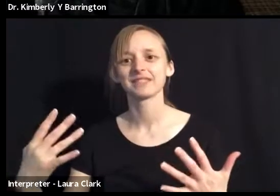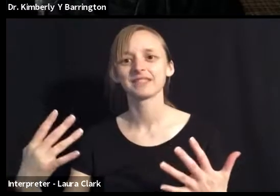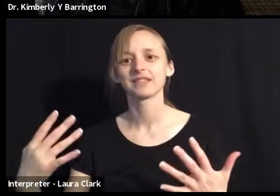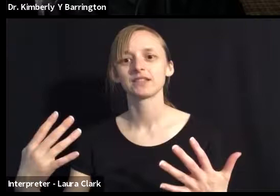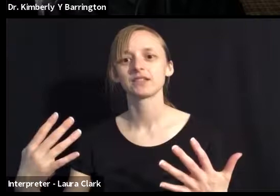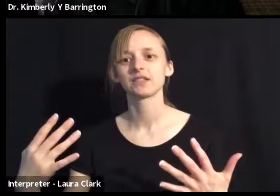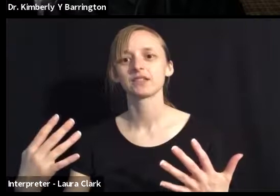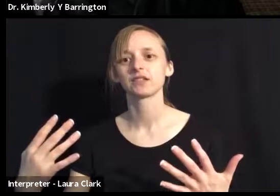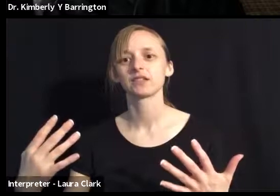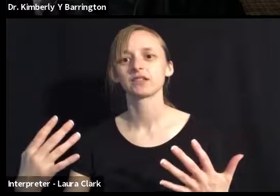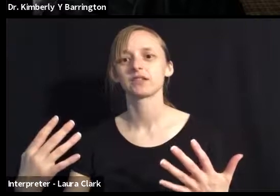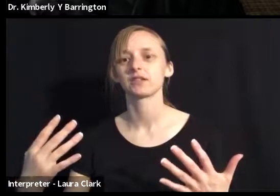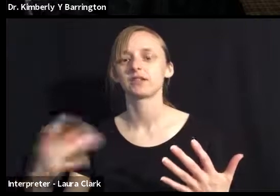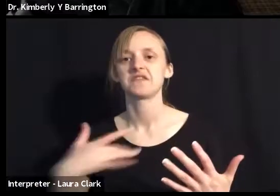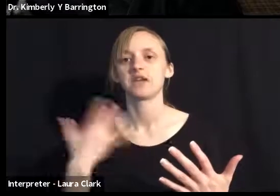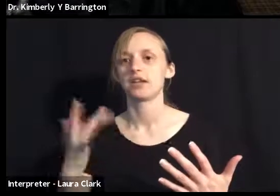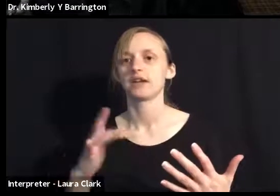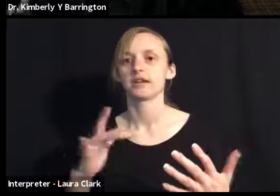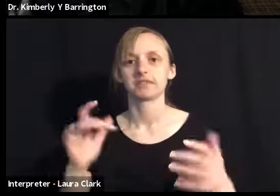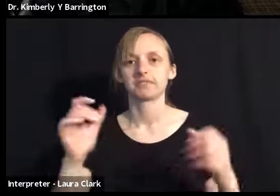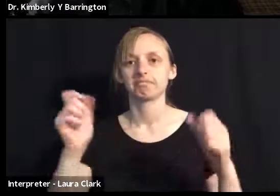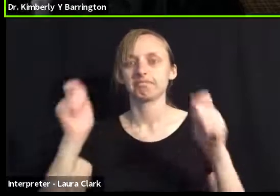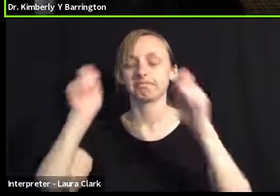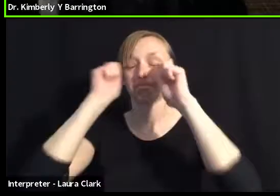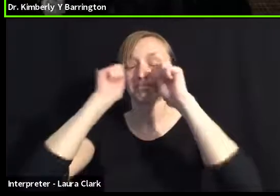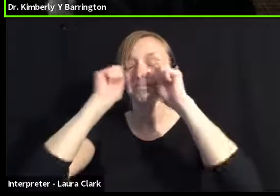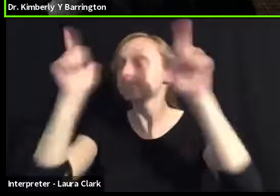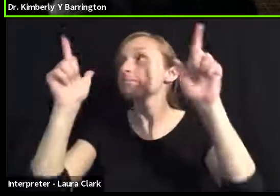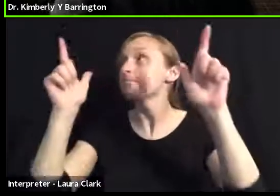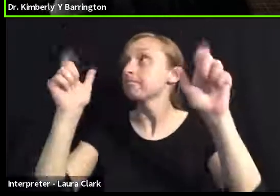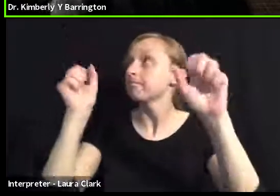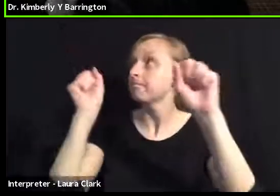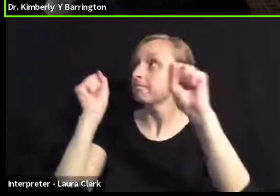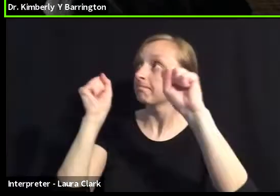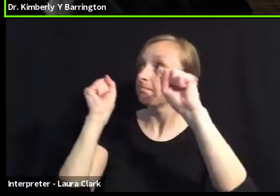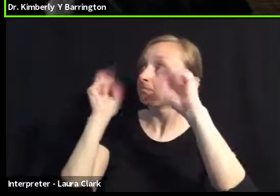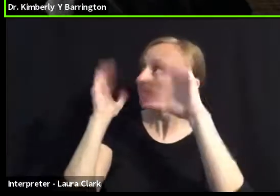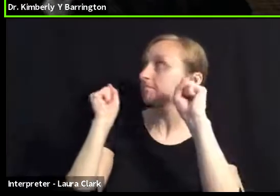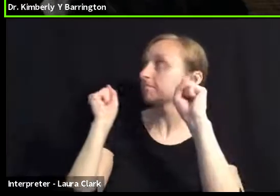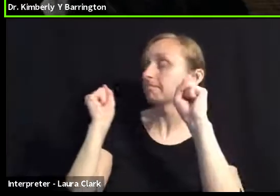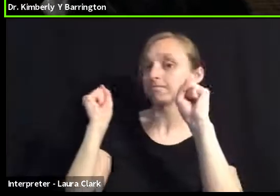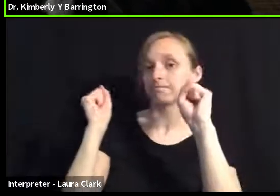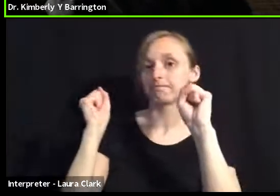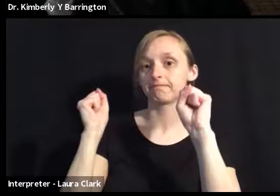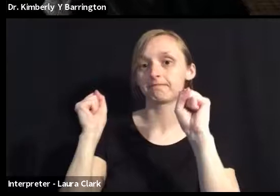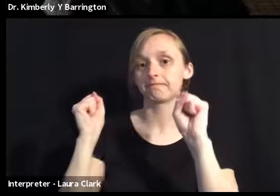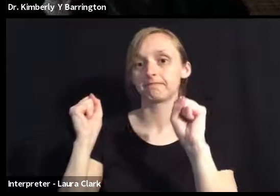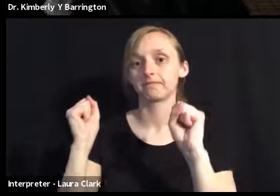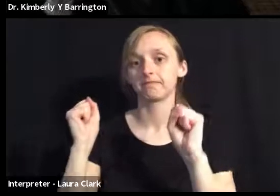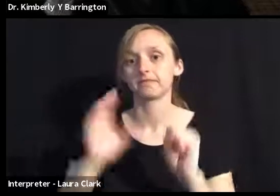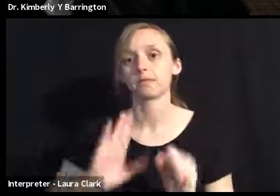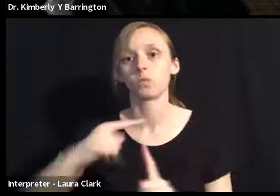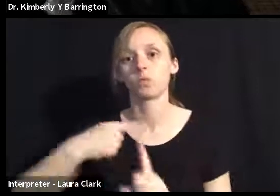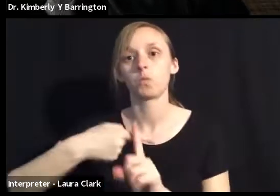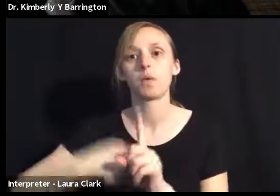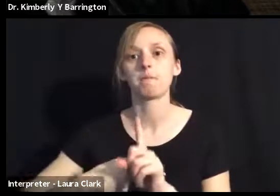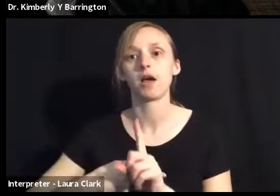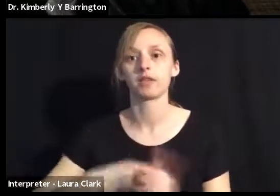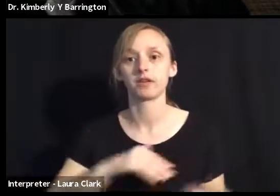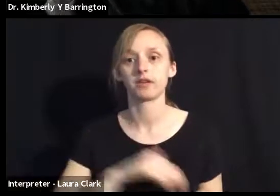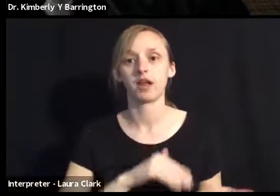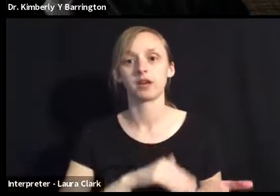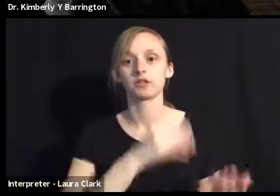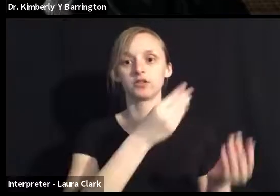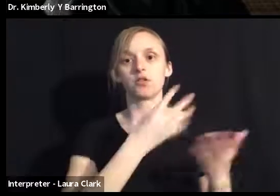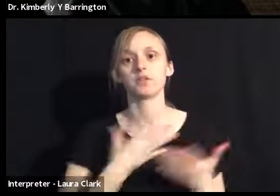a great awakening, literally. In a matter of a month, the doctors told me, and my